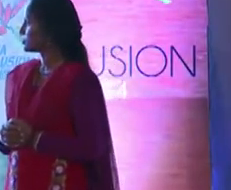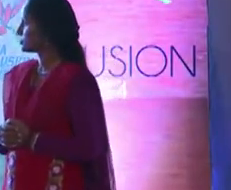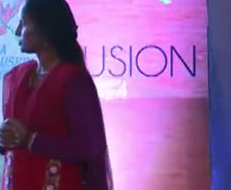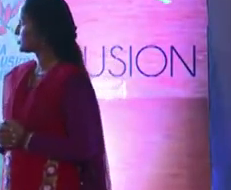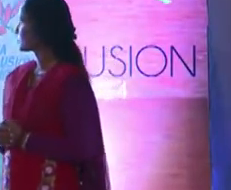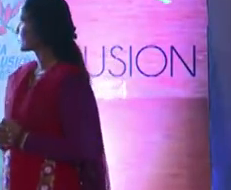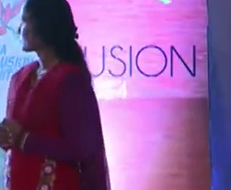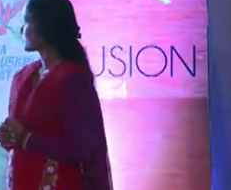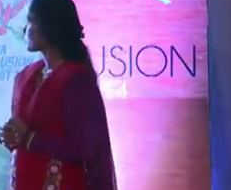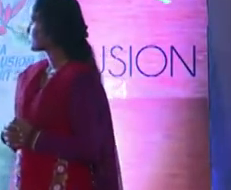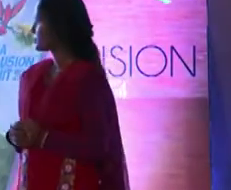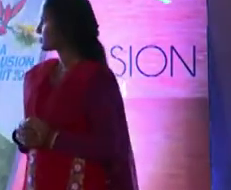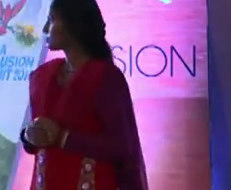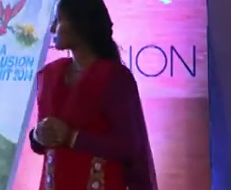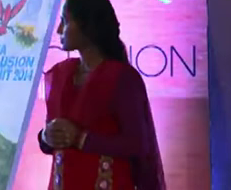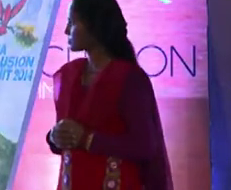there.